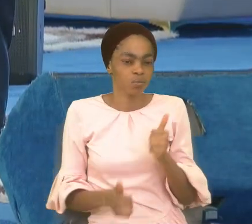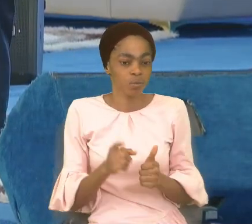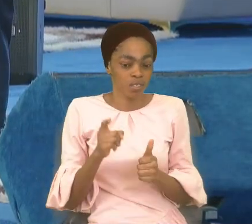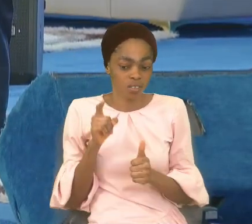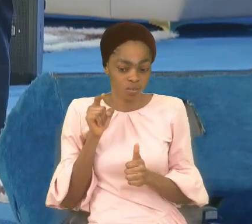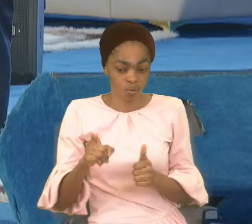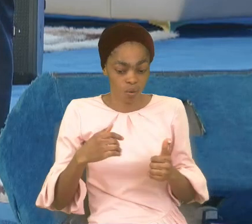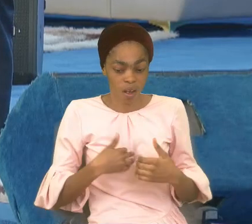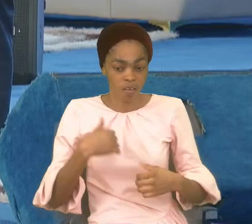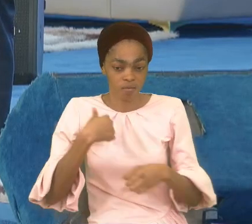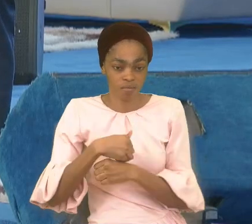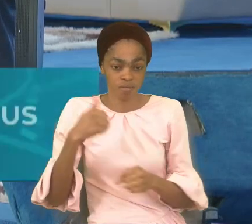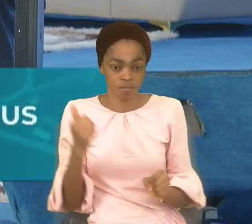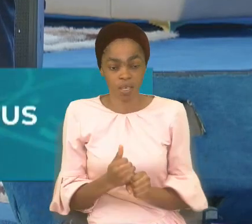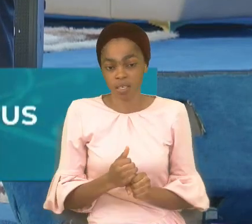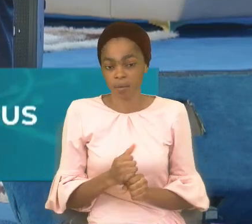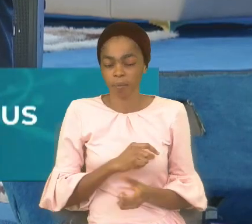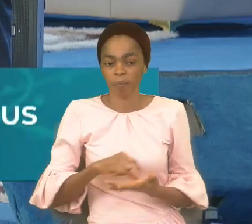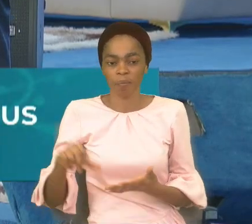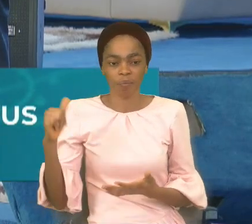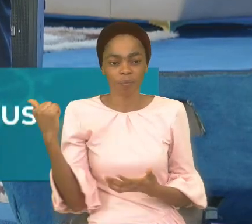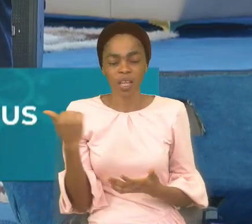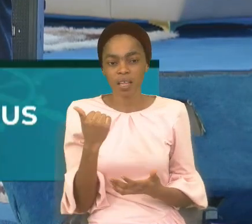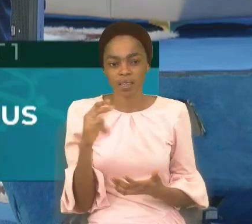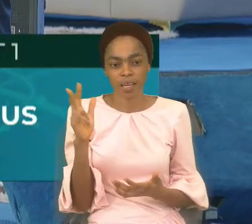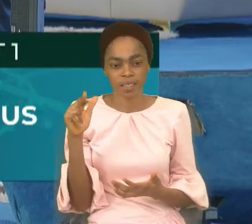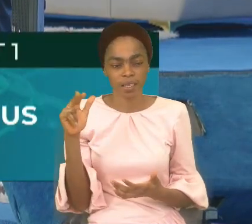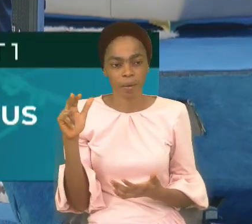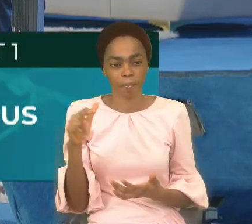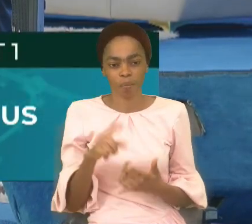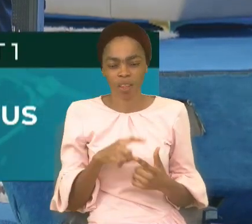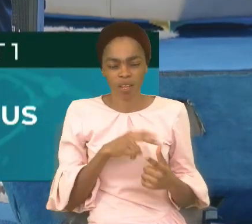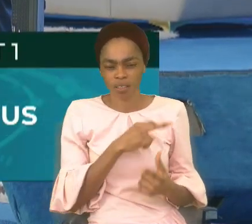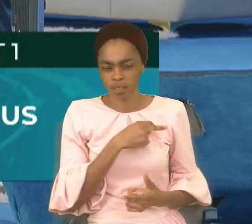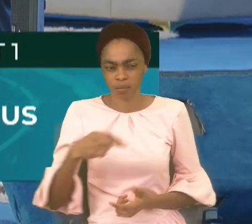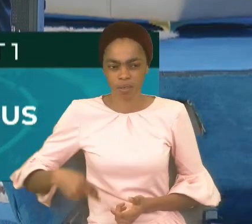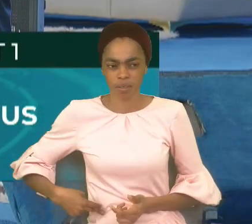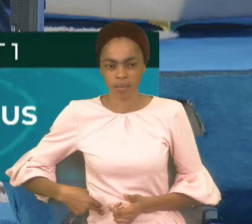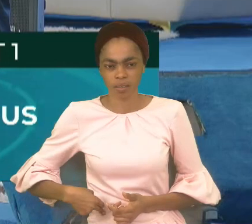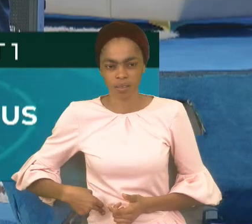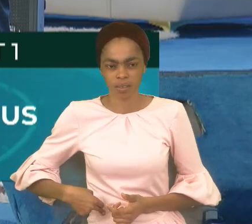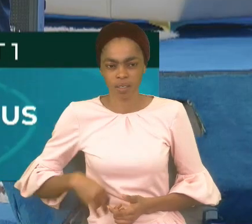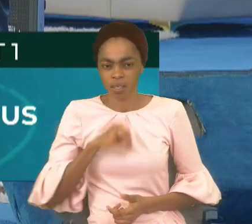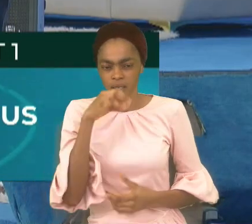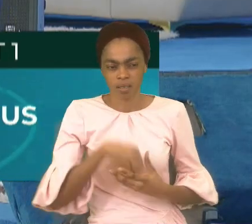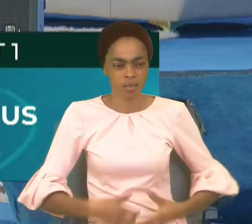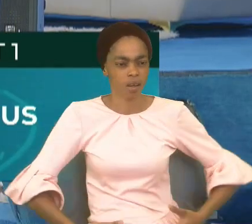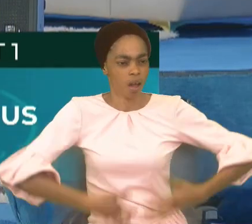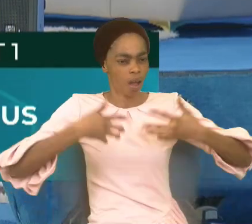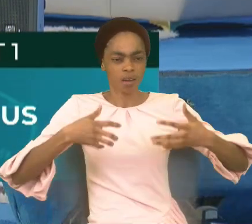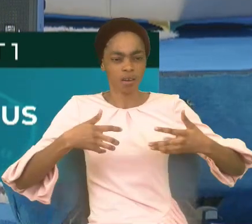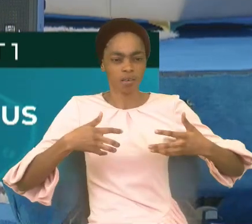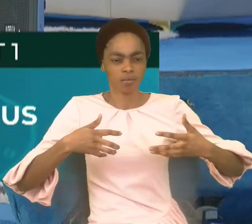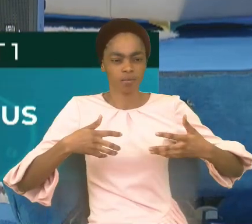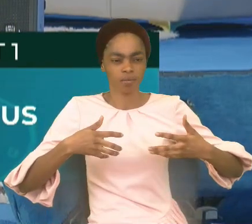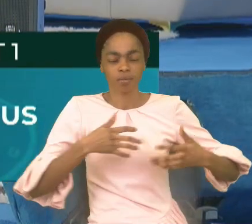Then Nebuchadnezzar, in his rage, anger, fury, commanded